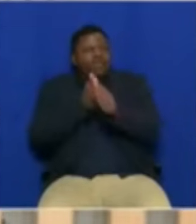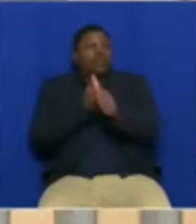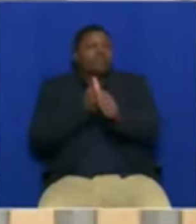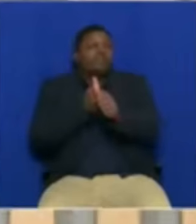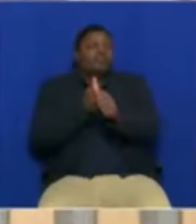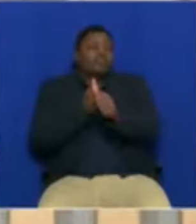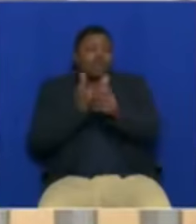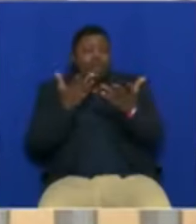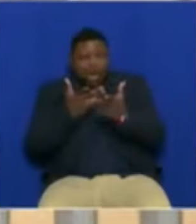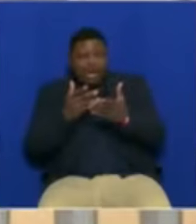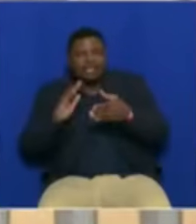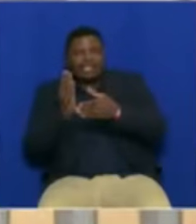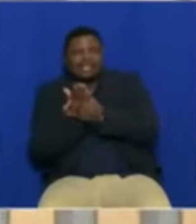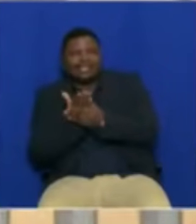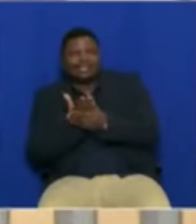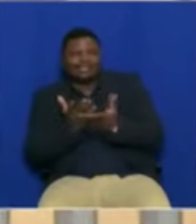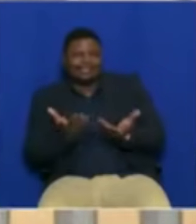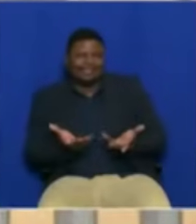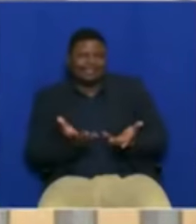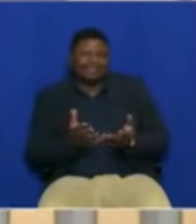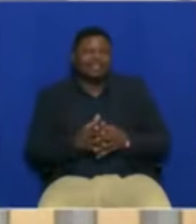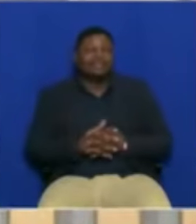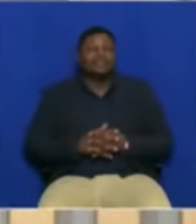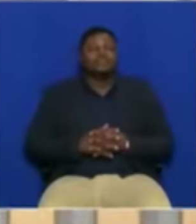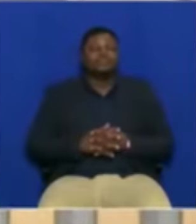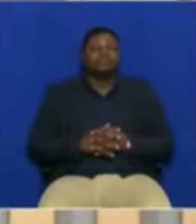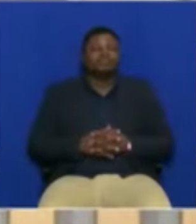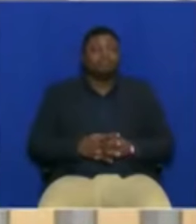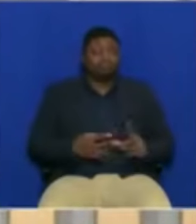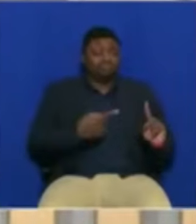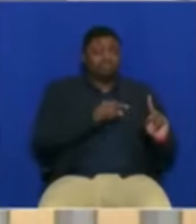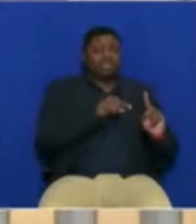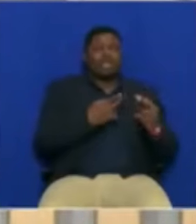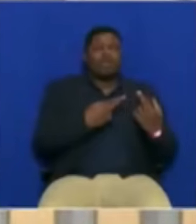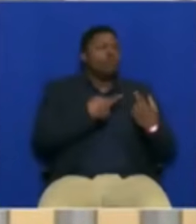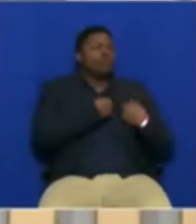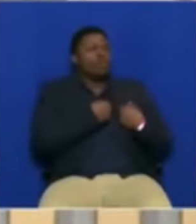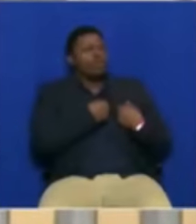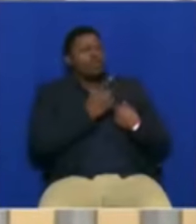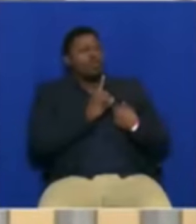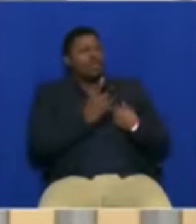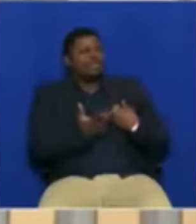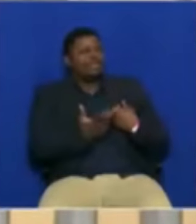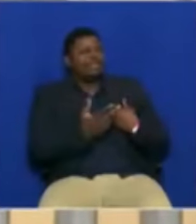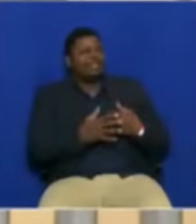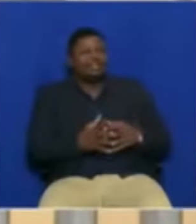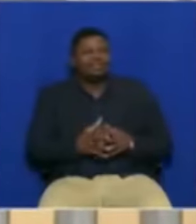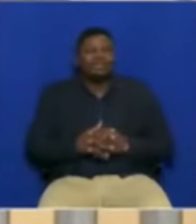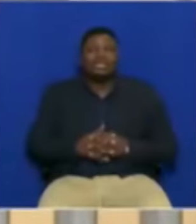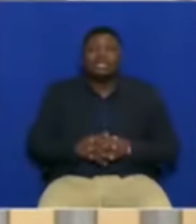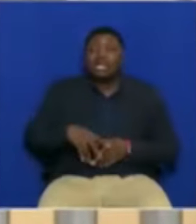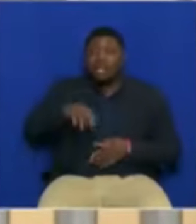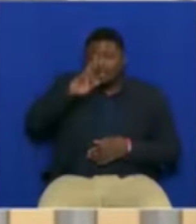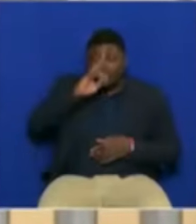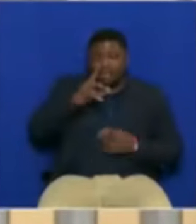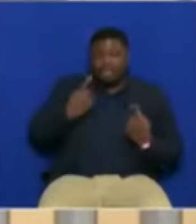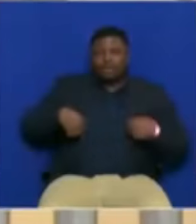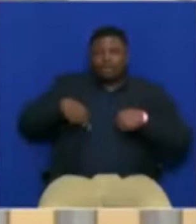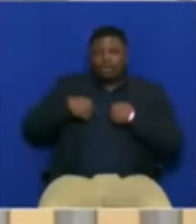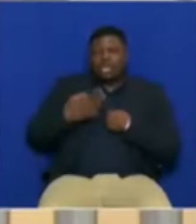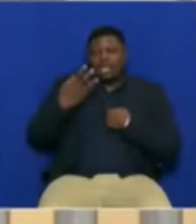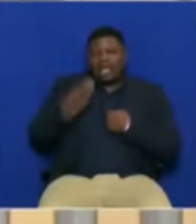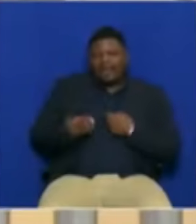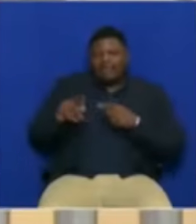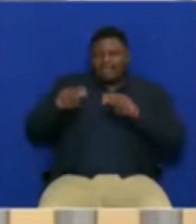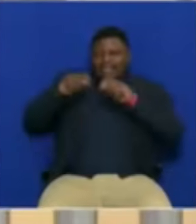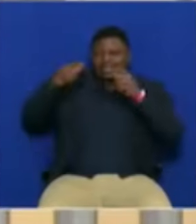Remember, as I indicated initially, there's the team of investigators. Yes. One will